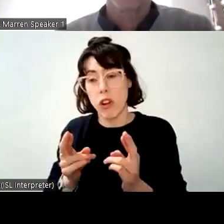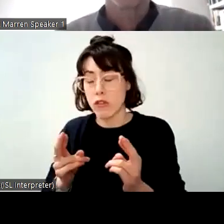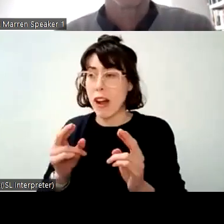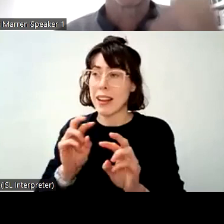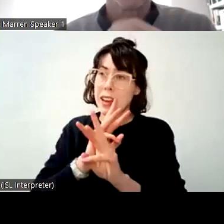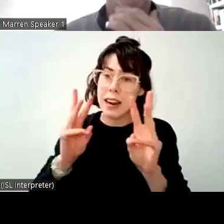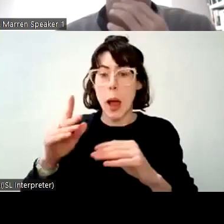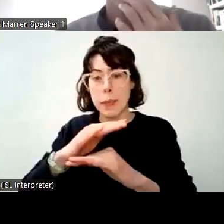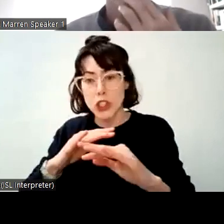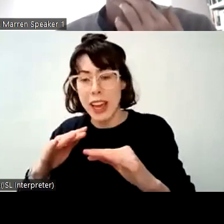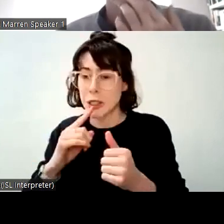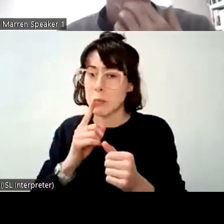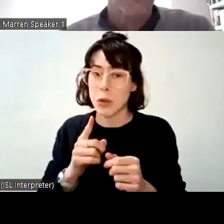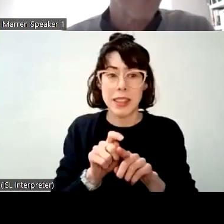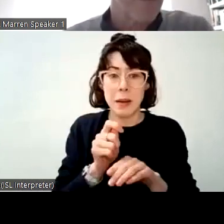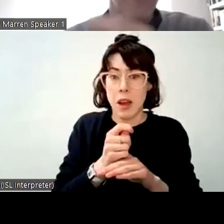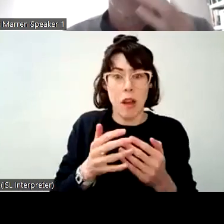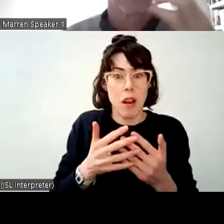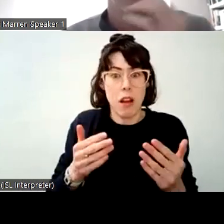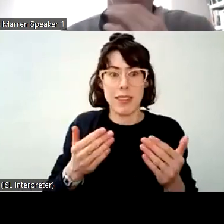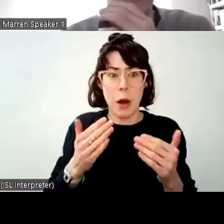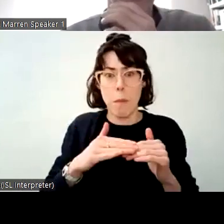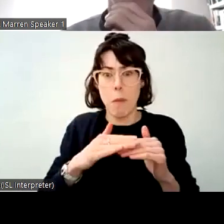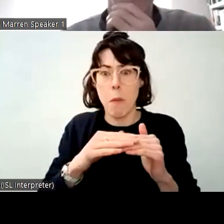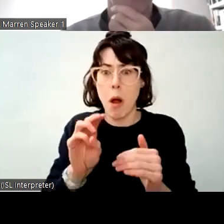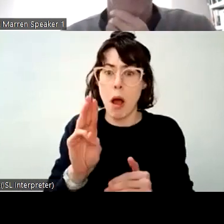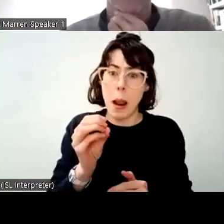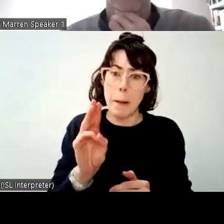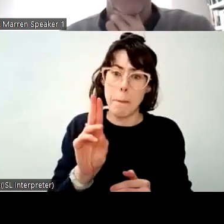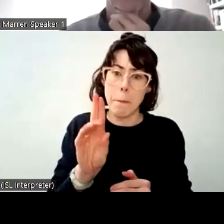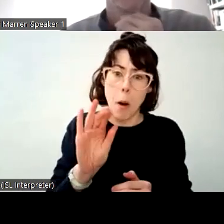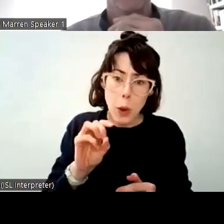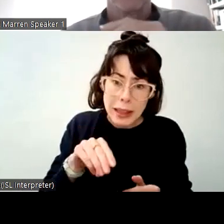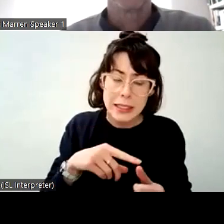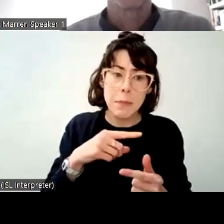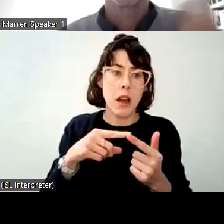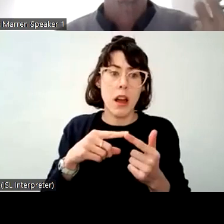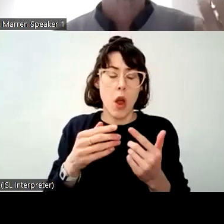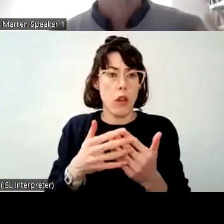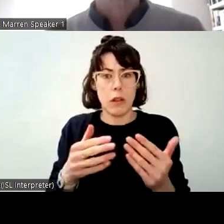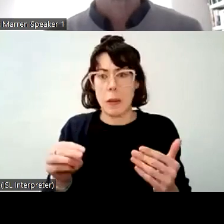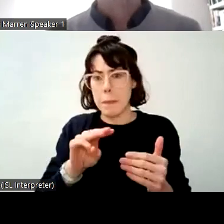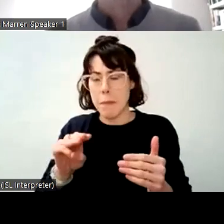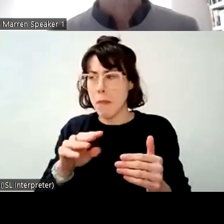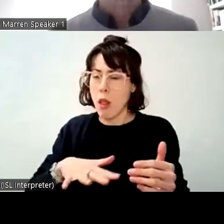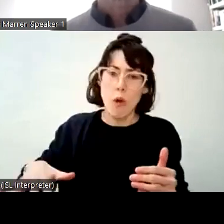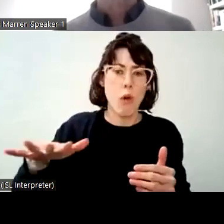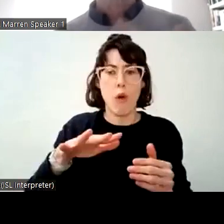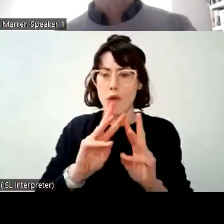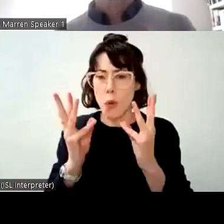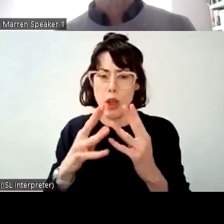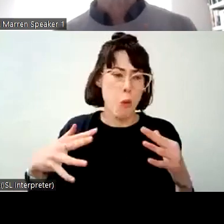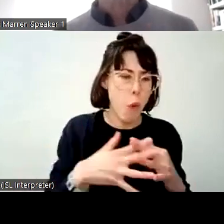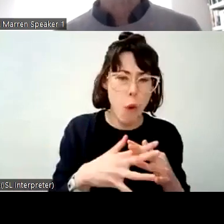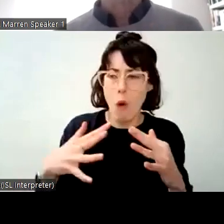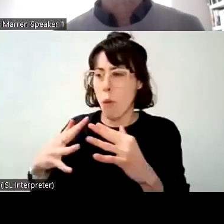got cascading human rights violations and massacres of unconscionable, as they say, massacres of people in Ukraine and in Gaza. And